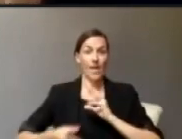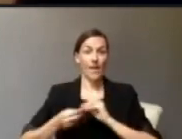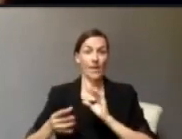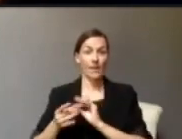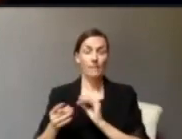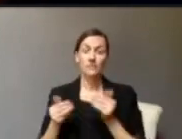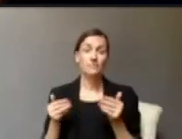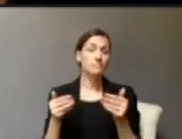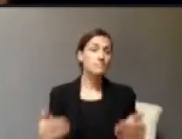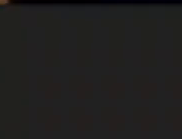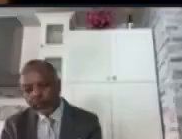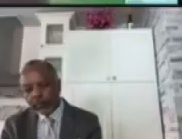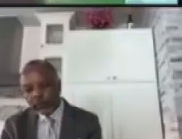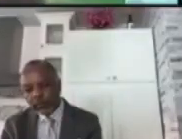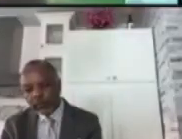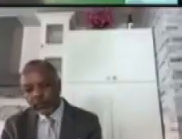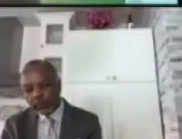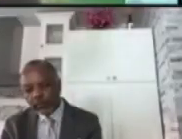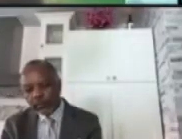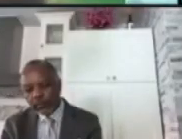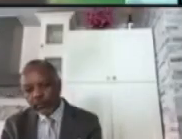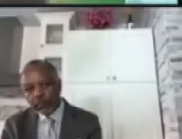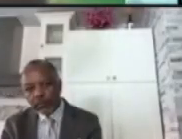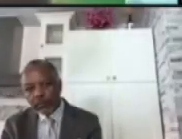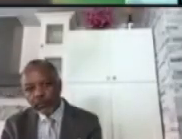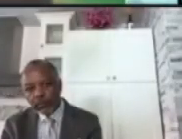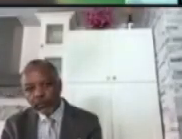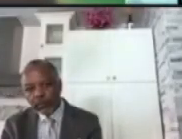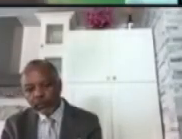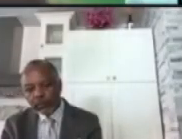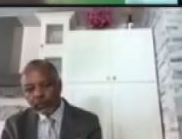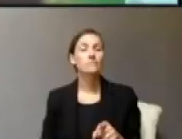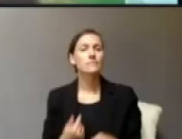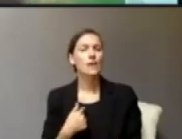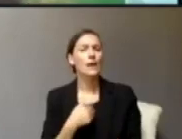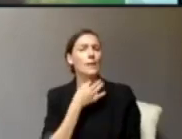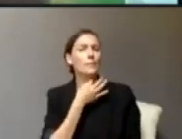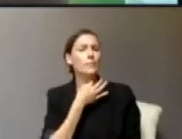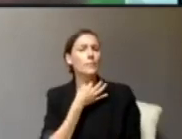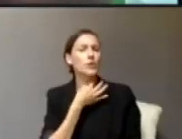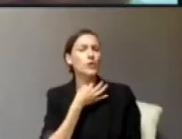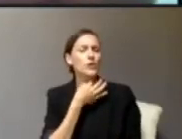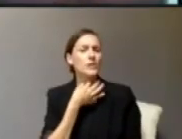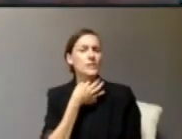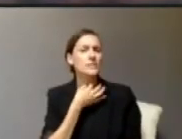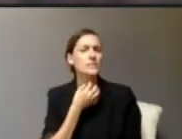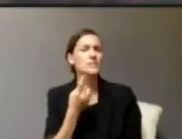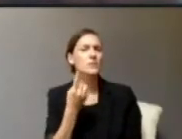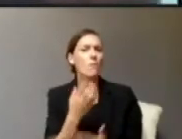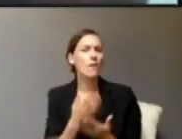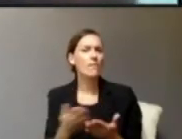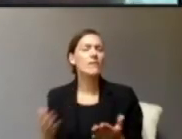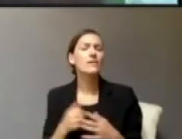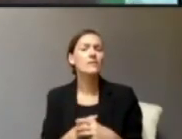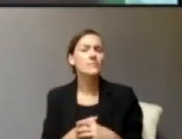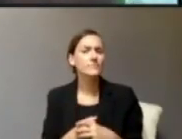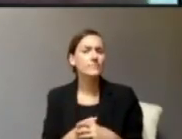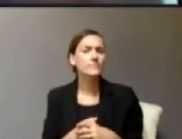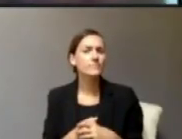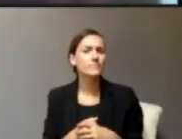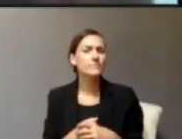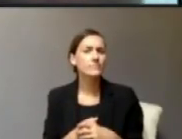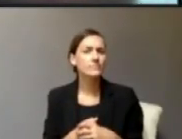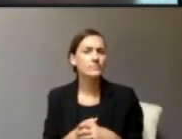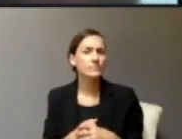free. So one of the questions I've been wondering about, and I'm certainly going to contact Kelly about this